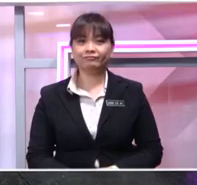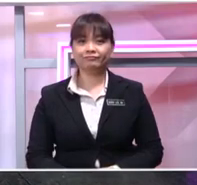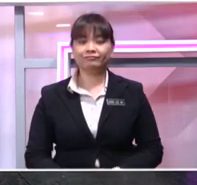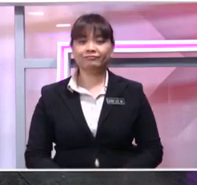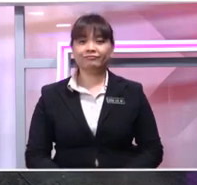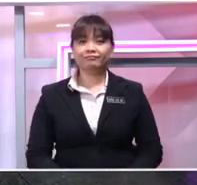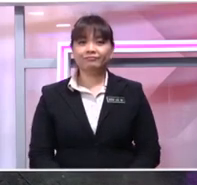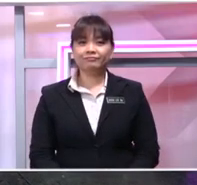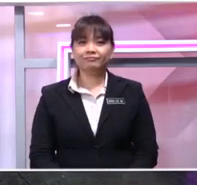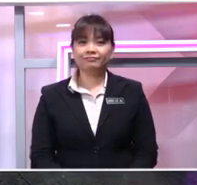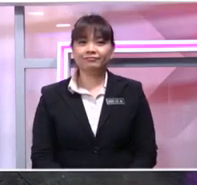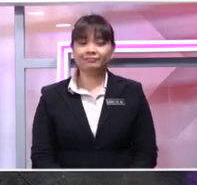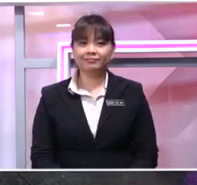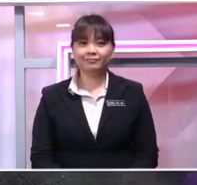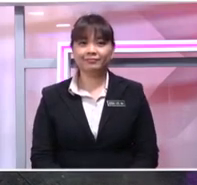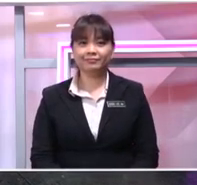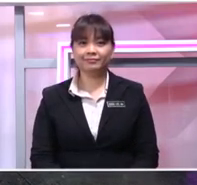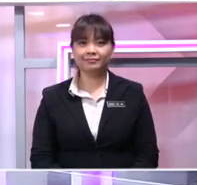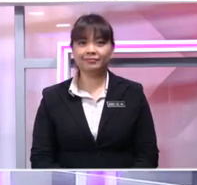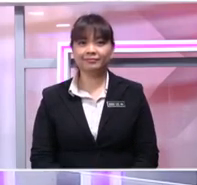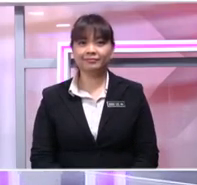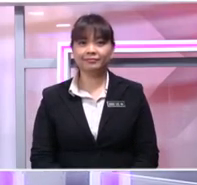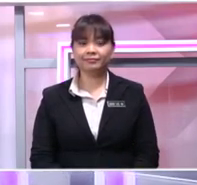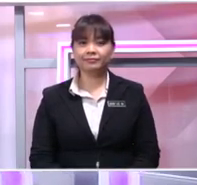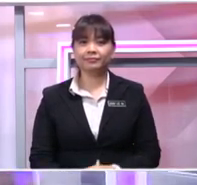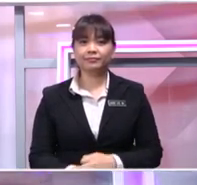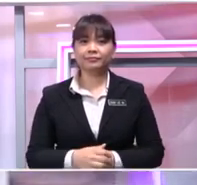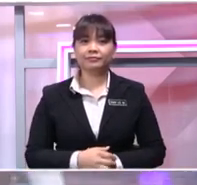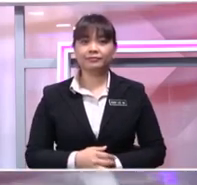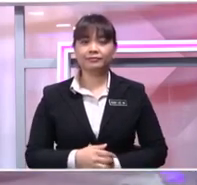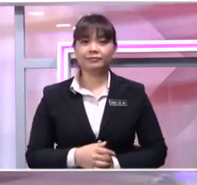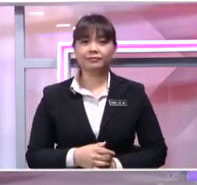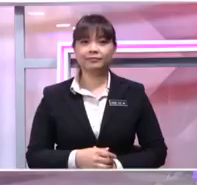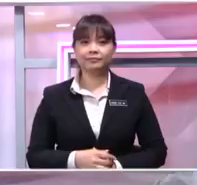He deserves a reward. Okay, good job.